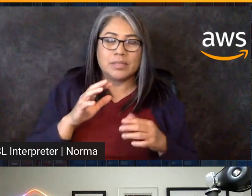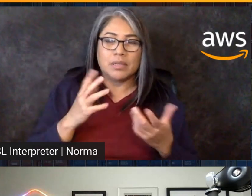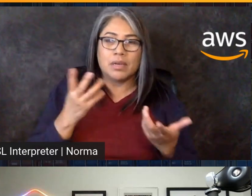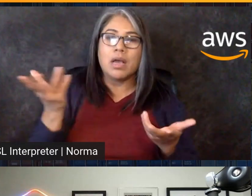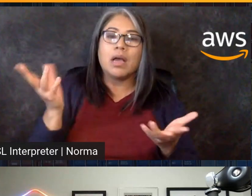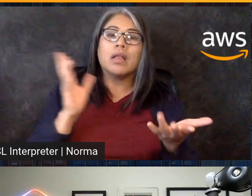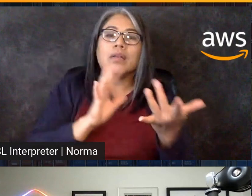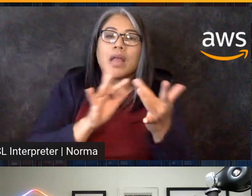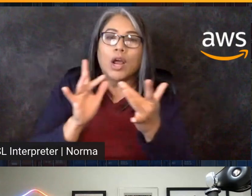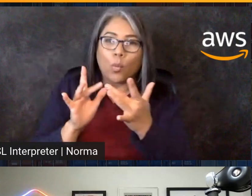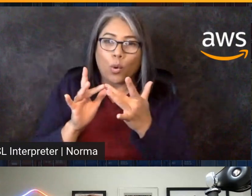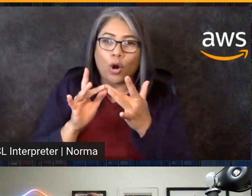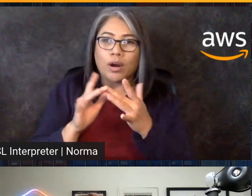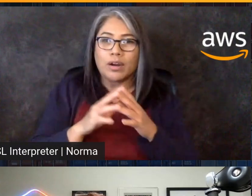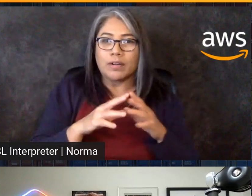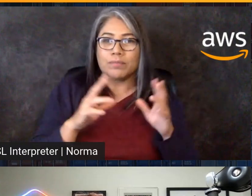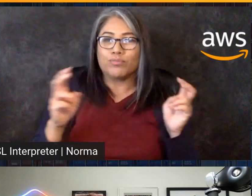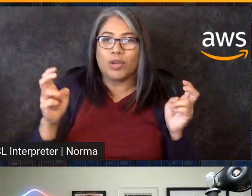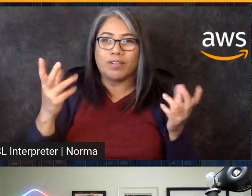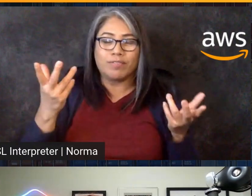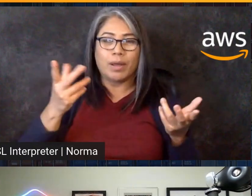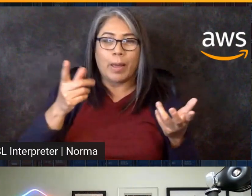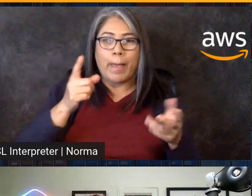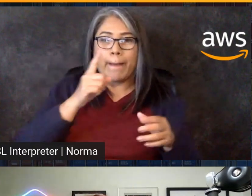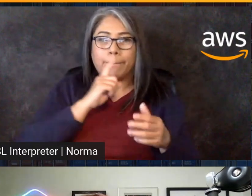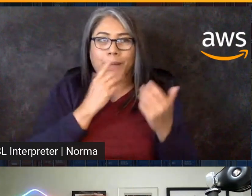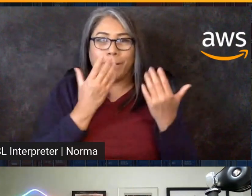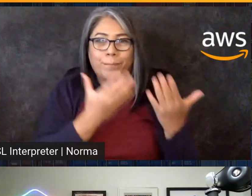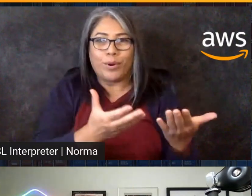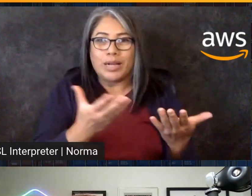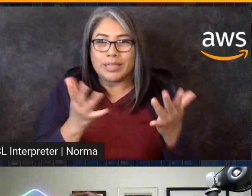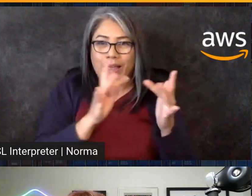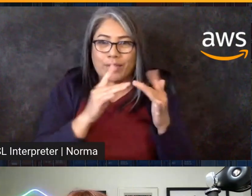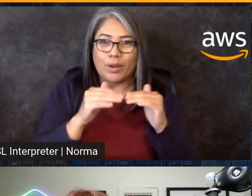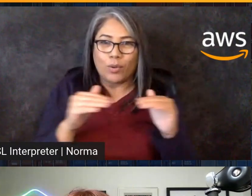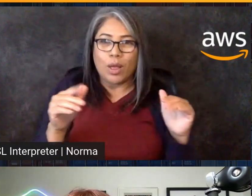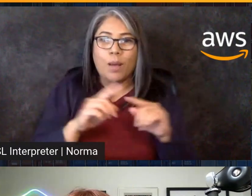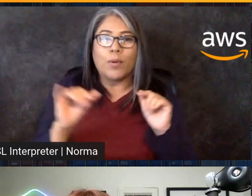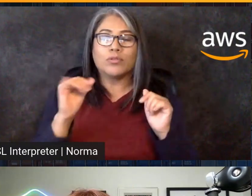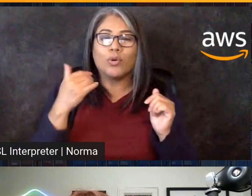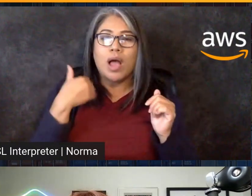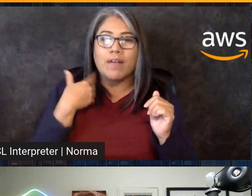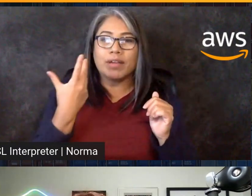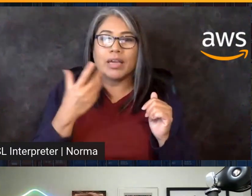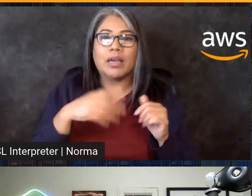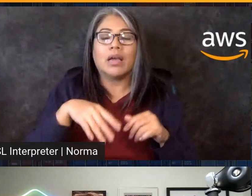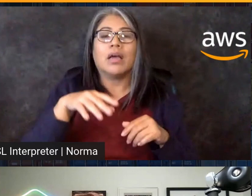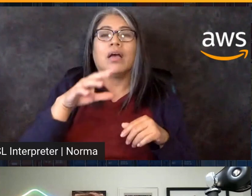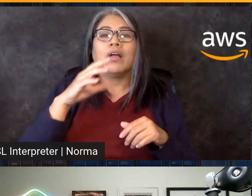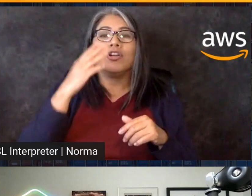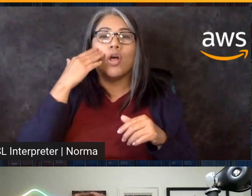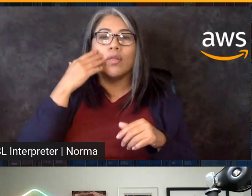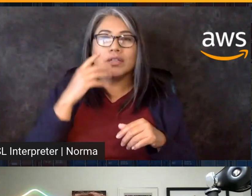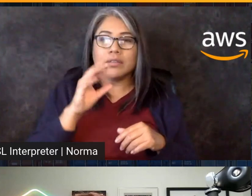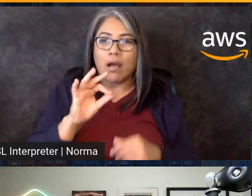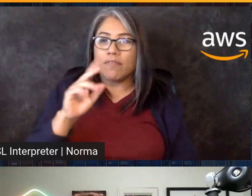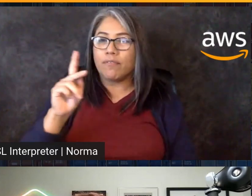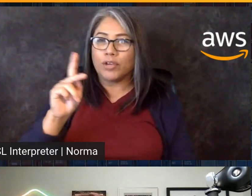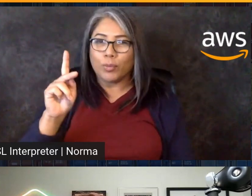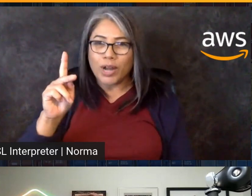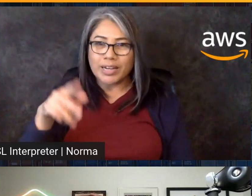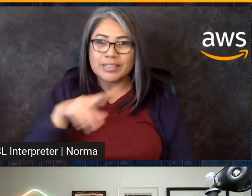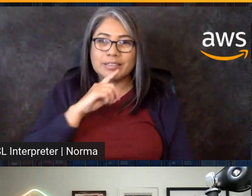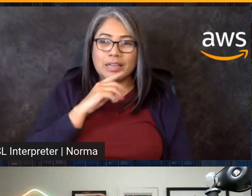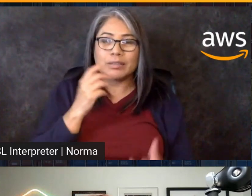network kind of, being present at the network layer, but also having this knowledge of Kubernetes is multi-cluster